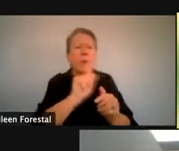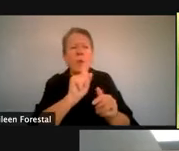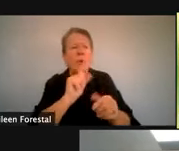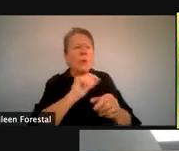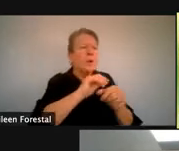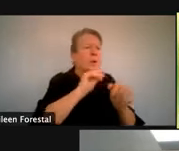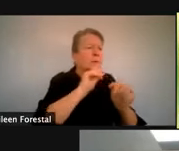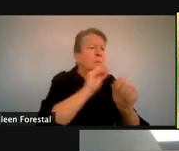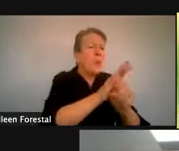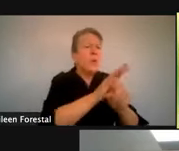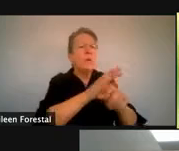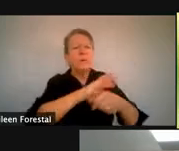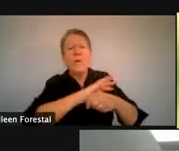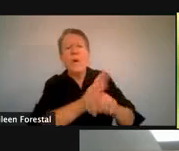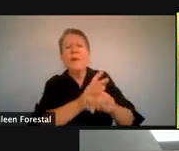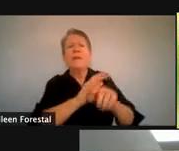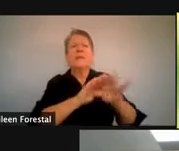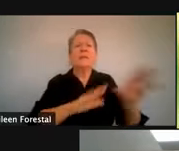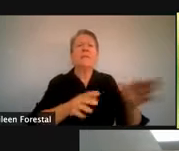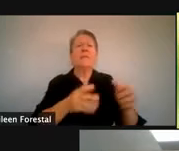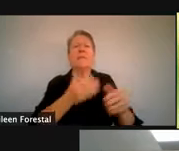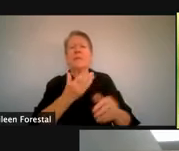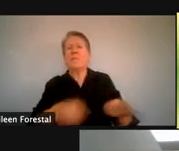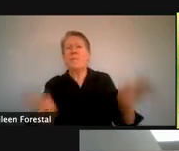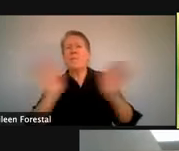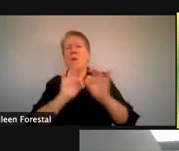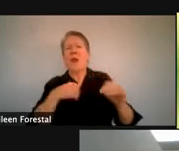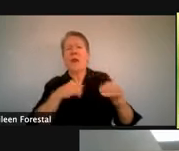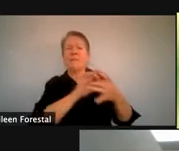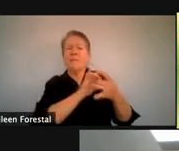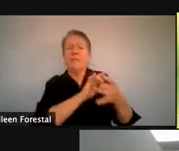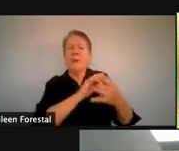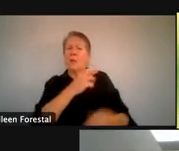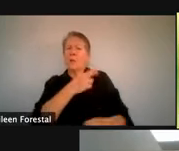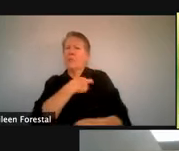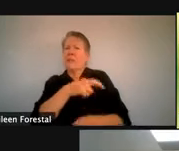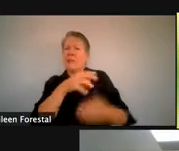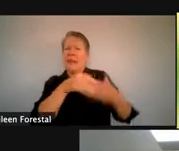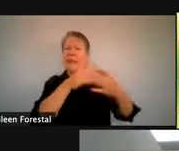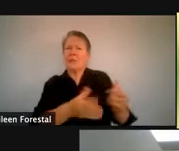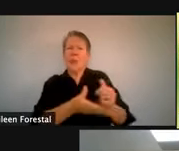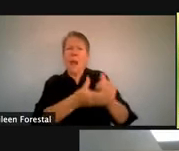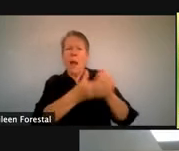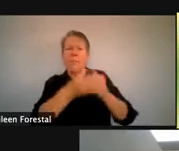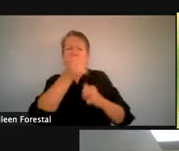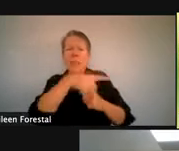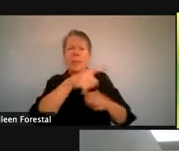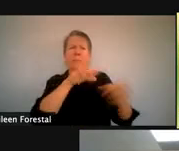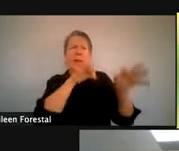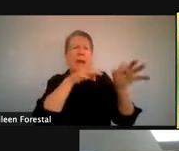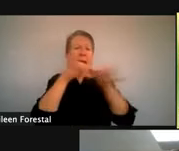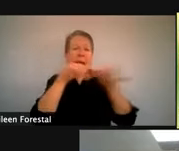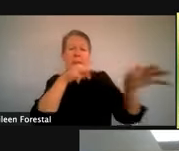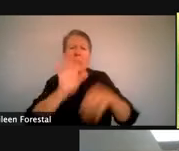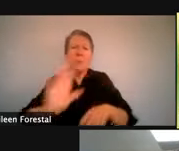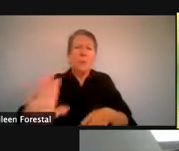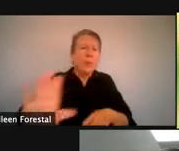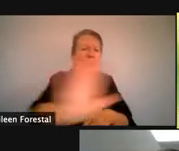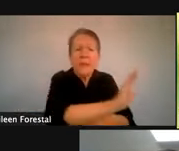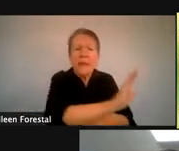worked with local community and religious leaders to increase public messaging and raise awareness of the important public